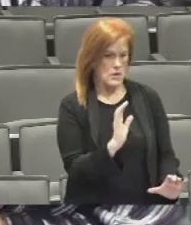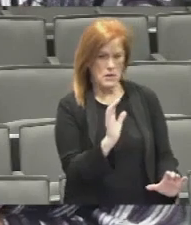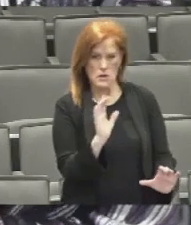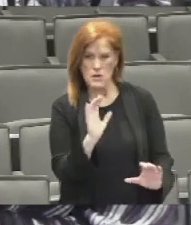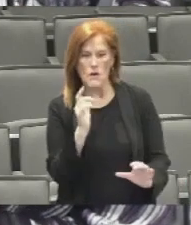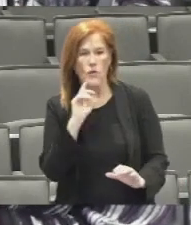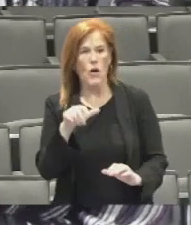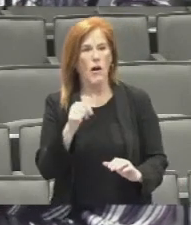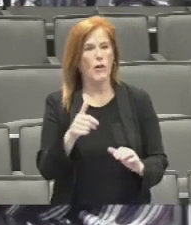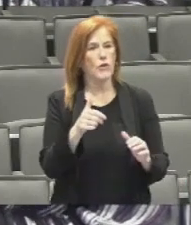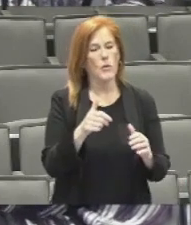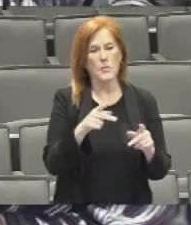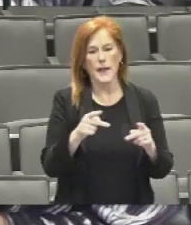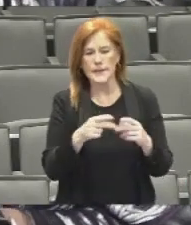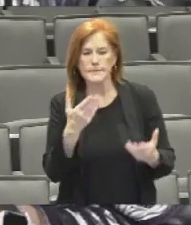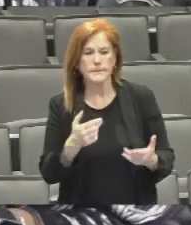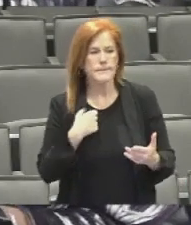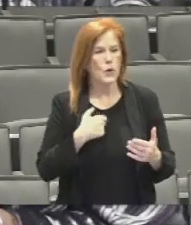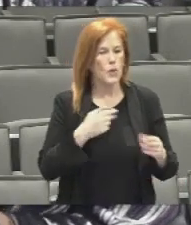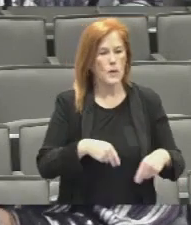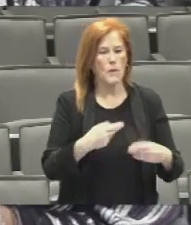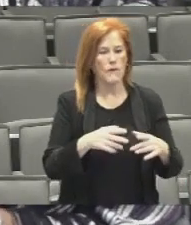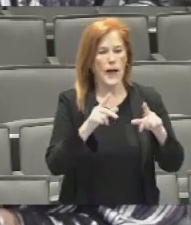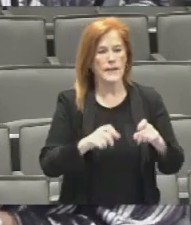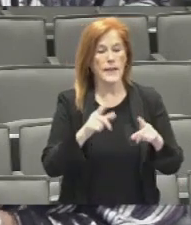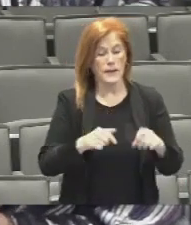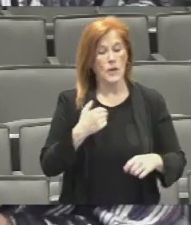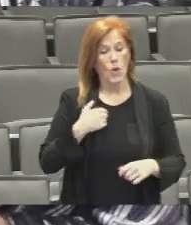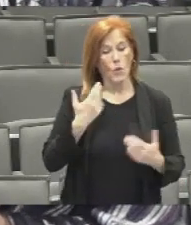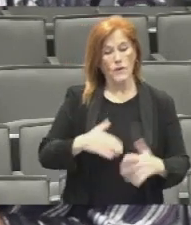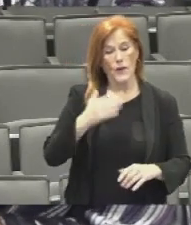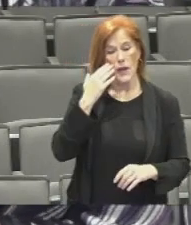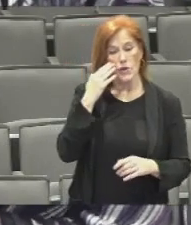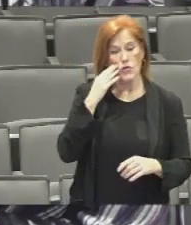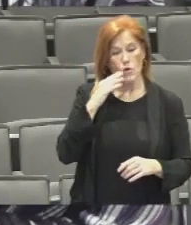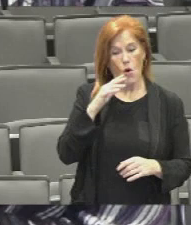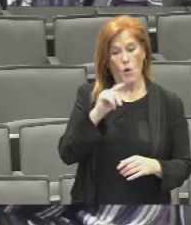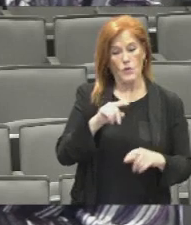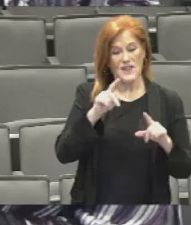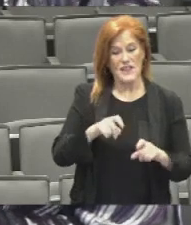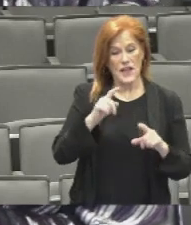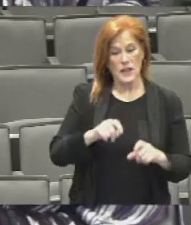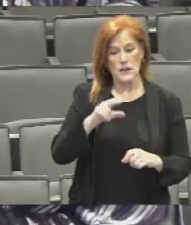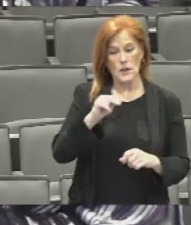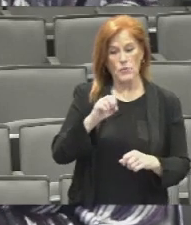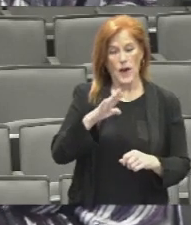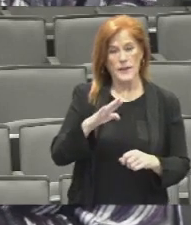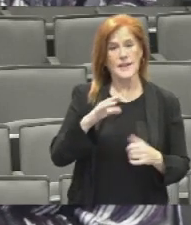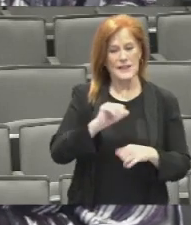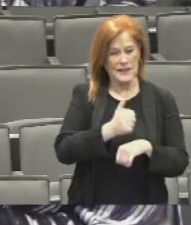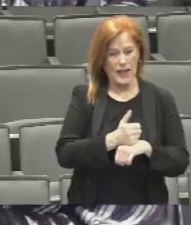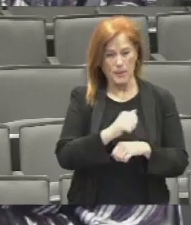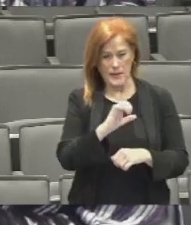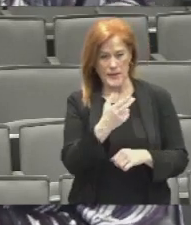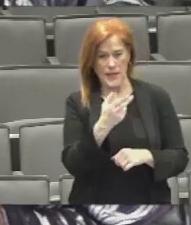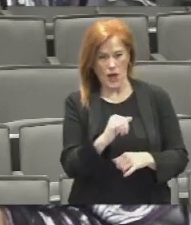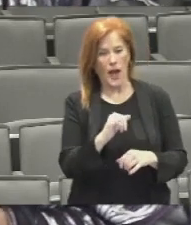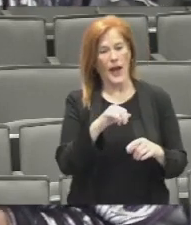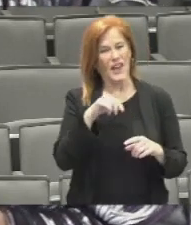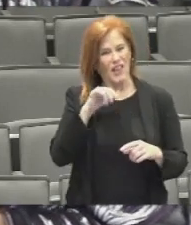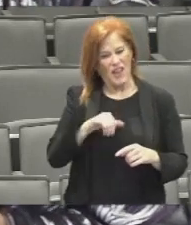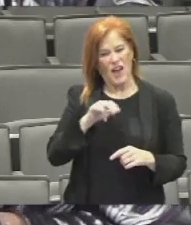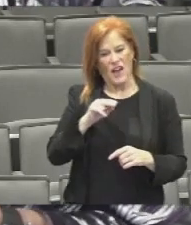could occur. We know Test Nebraska, which is now at the CHI Center, is looking for